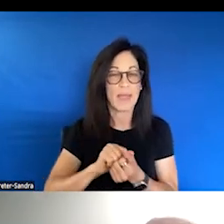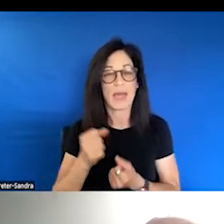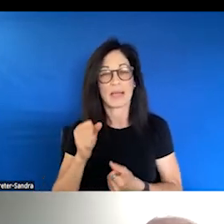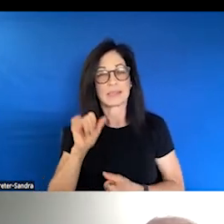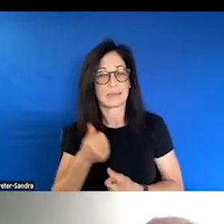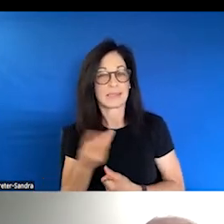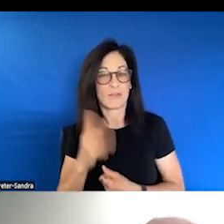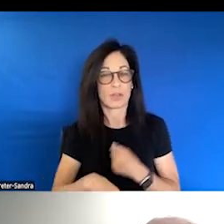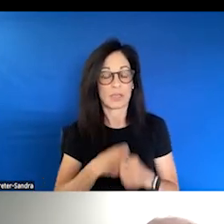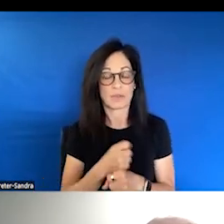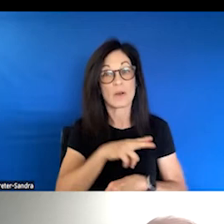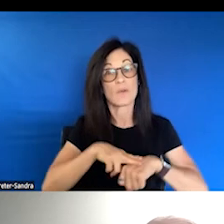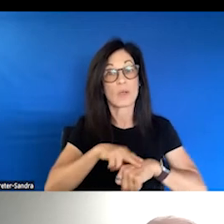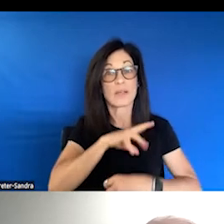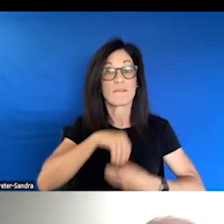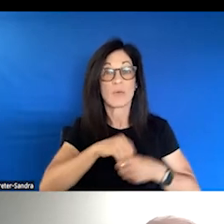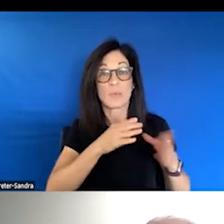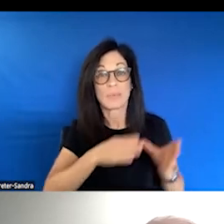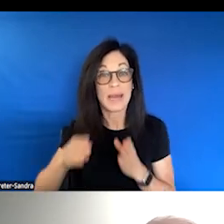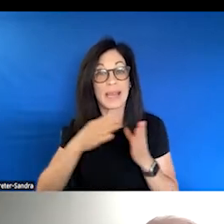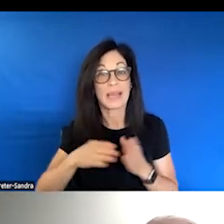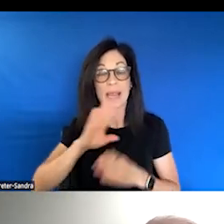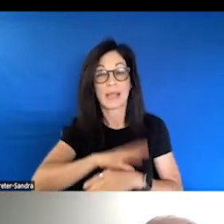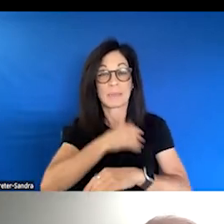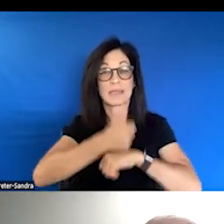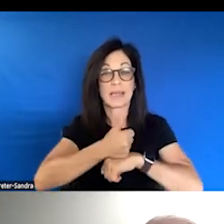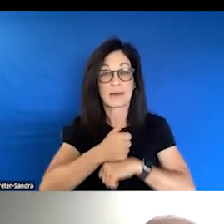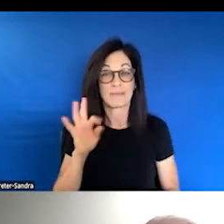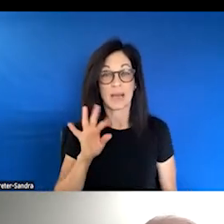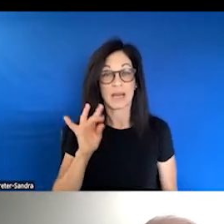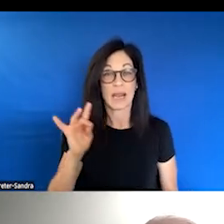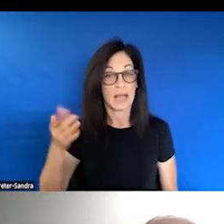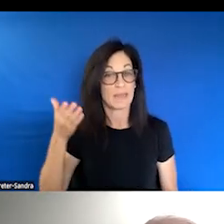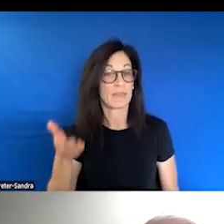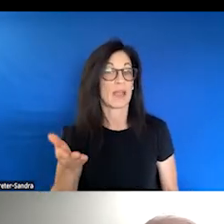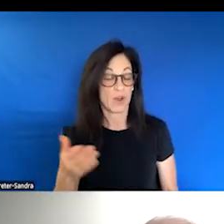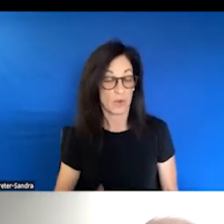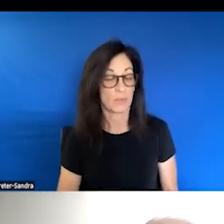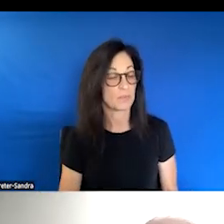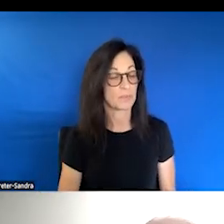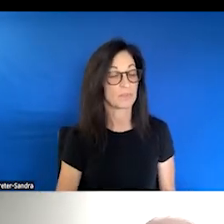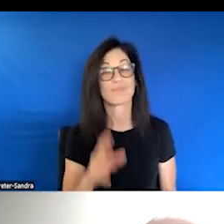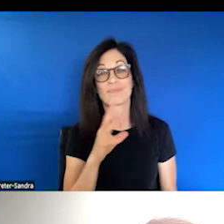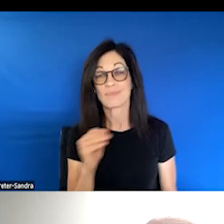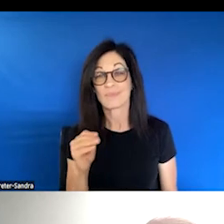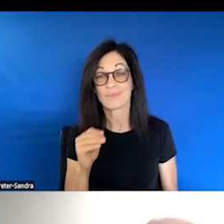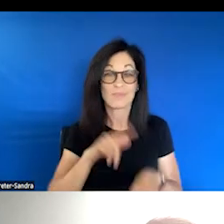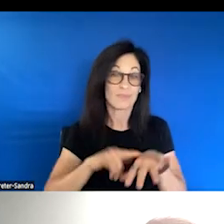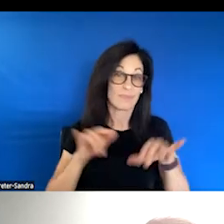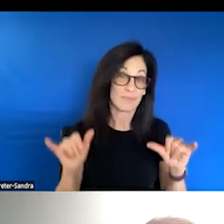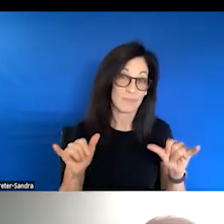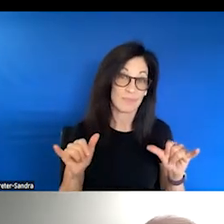involved in the planning and implementation of 988 there. And at the same time,